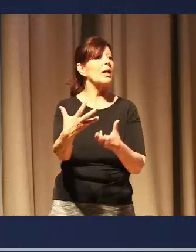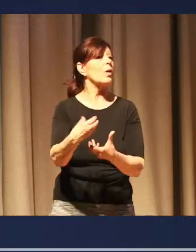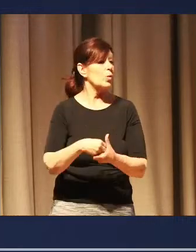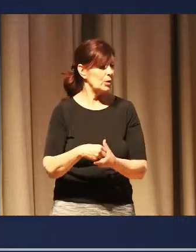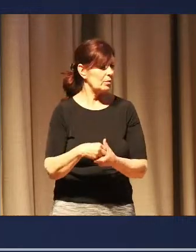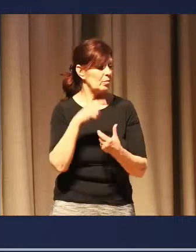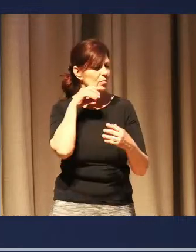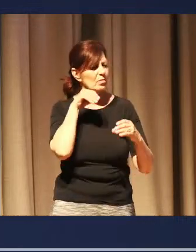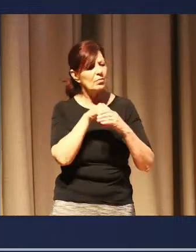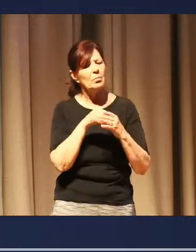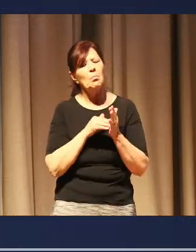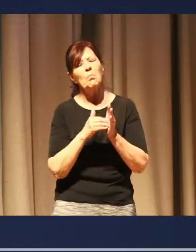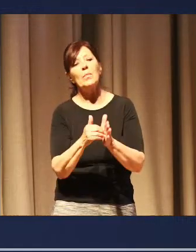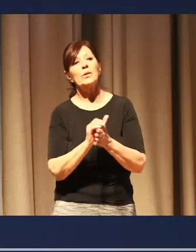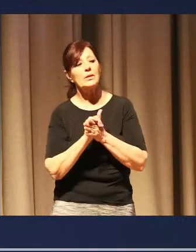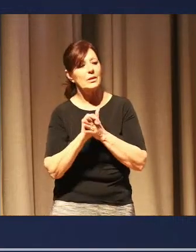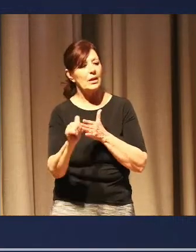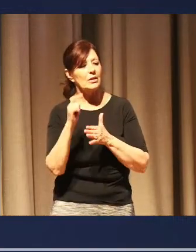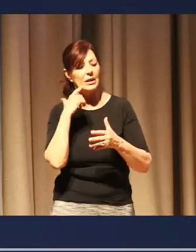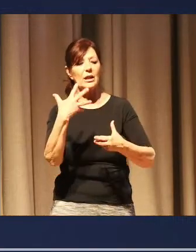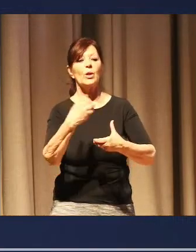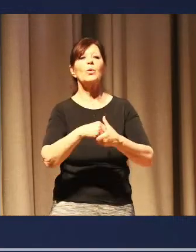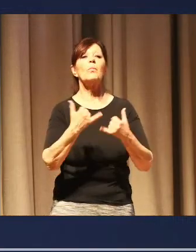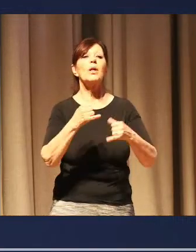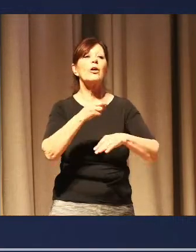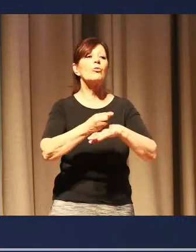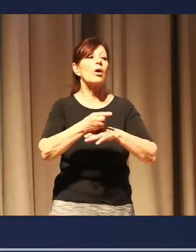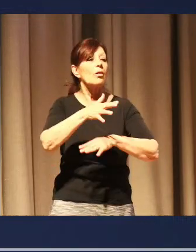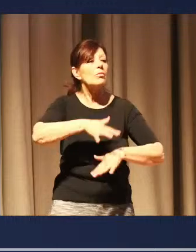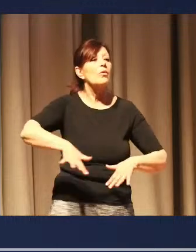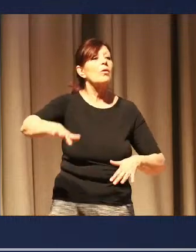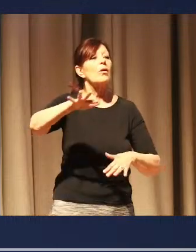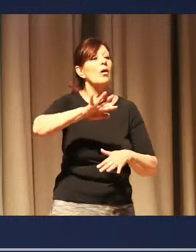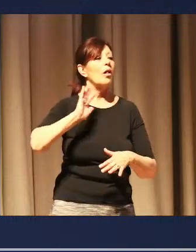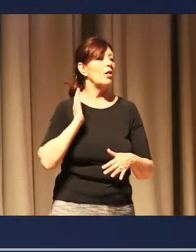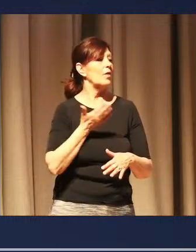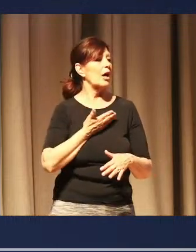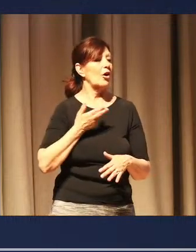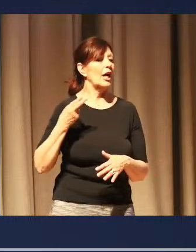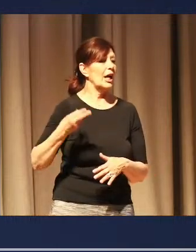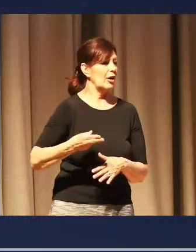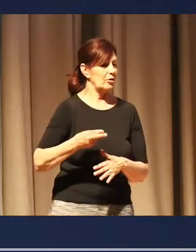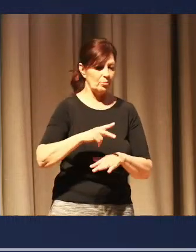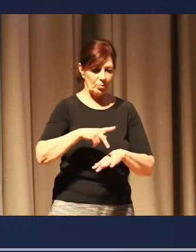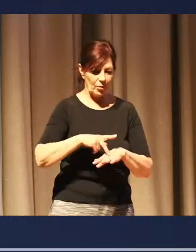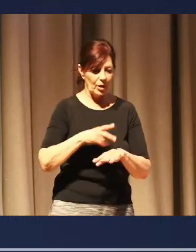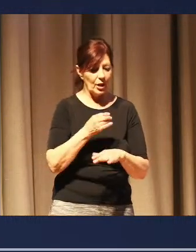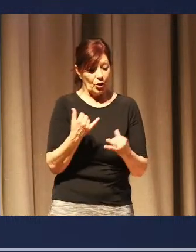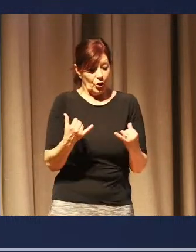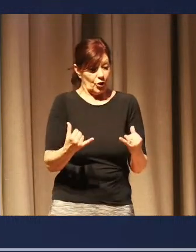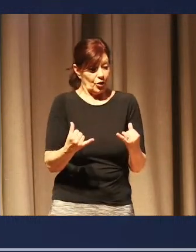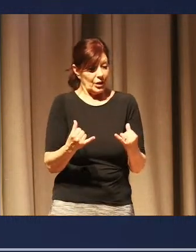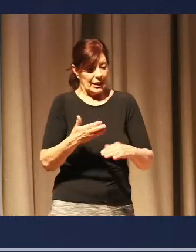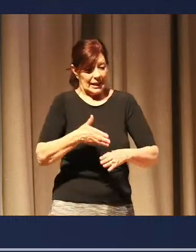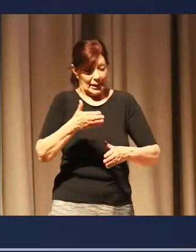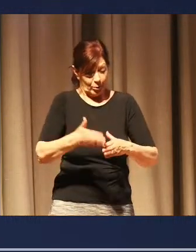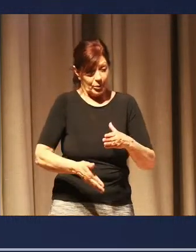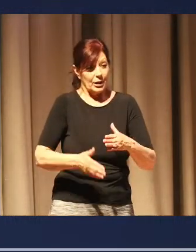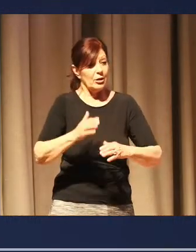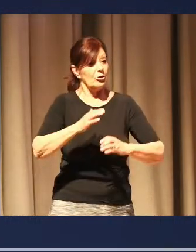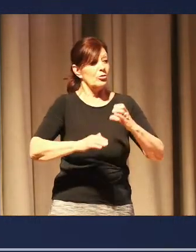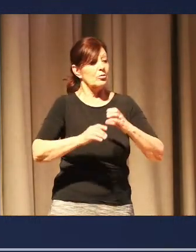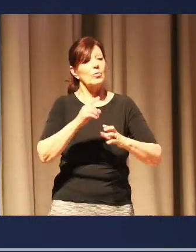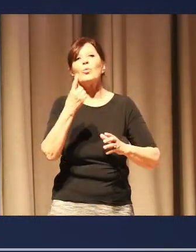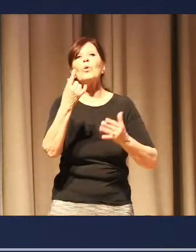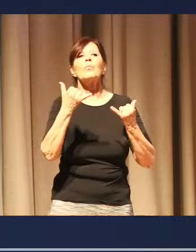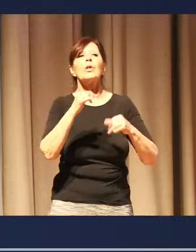have invested millions of dollars in inclusive playground facilities at all of our heritage parks, and are currently completing the construction of one